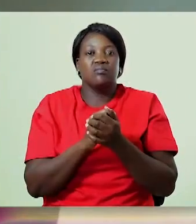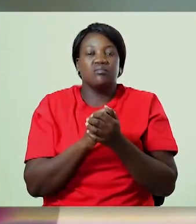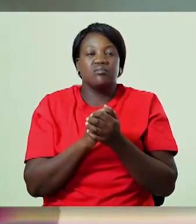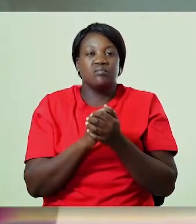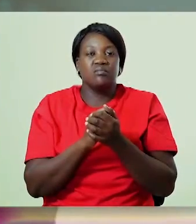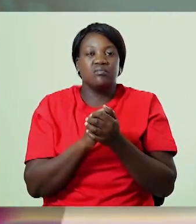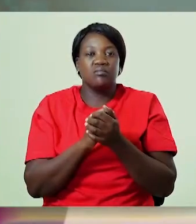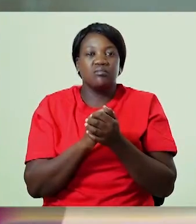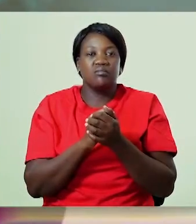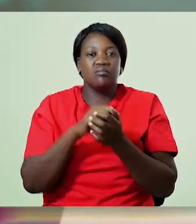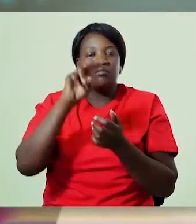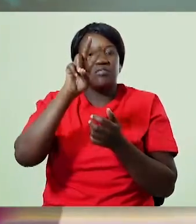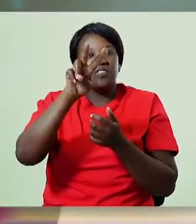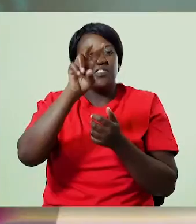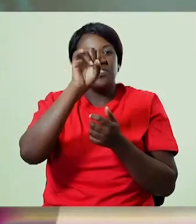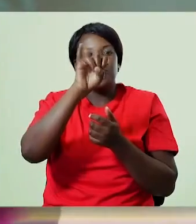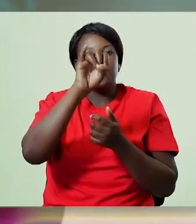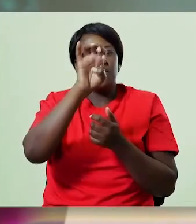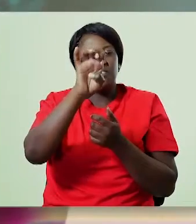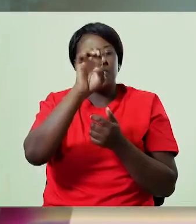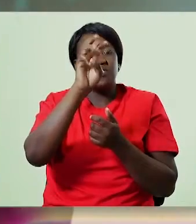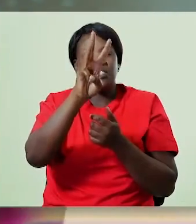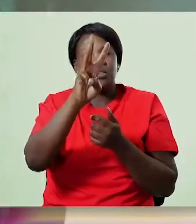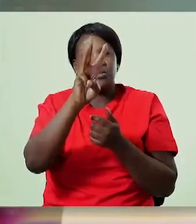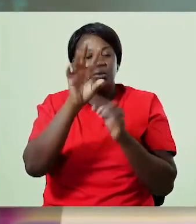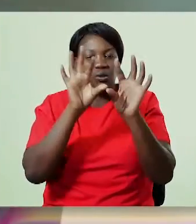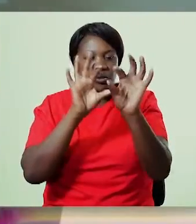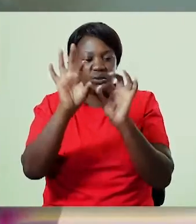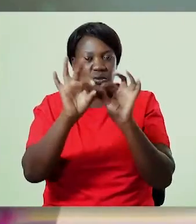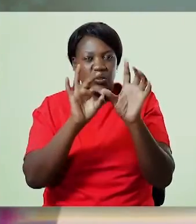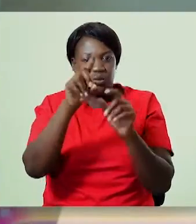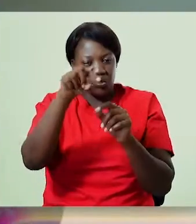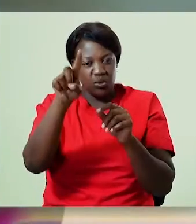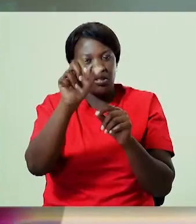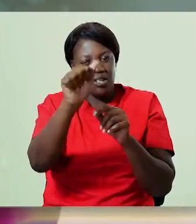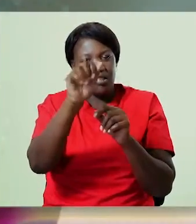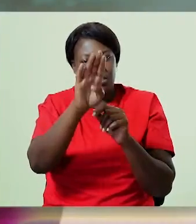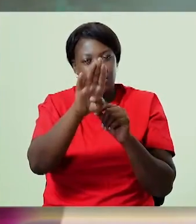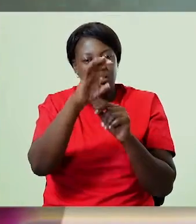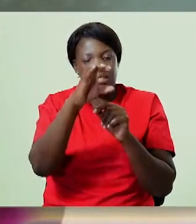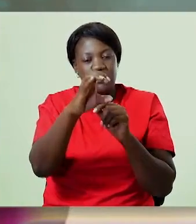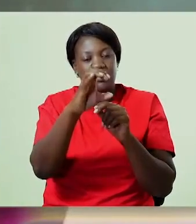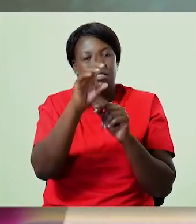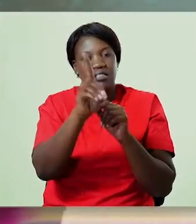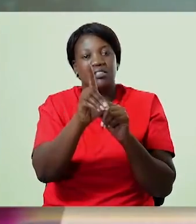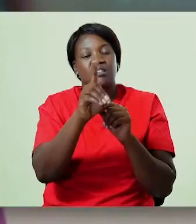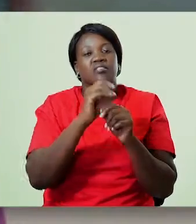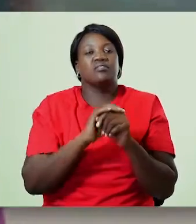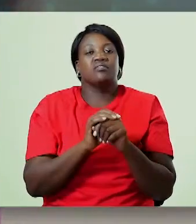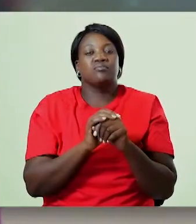is the word view. Then identify the correct option, A, B, C, or